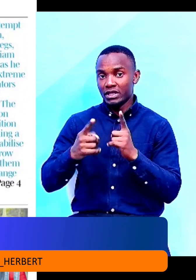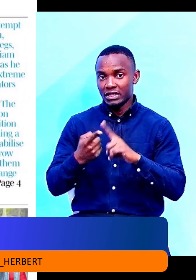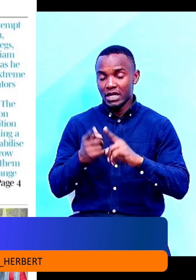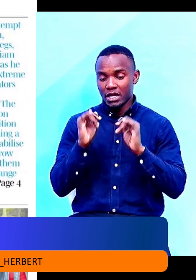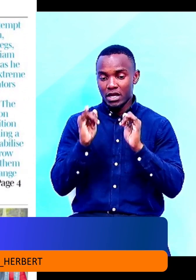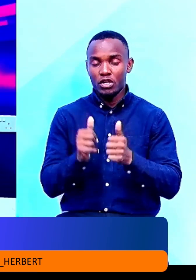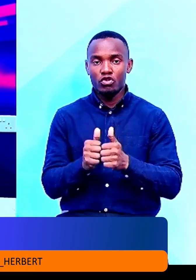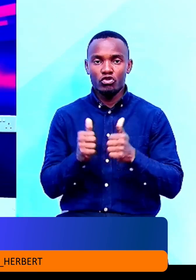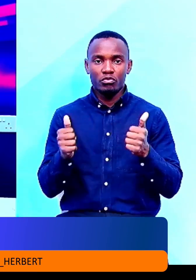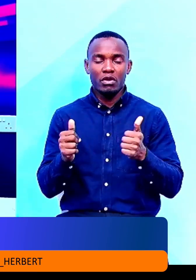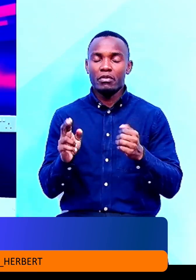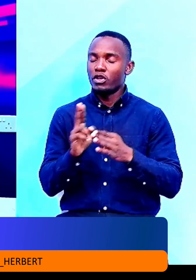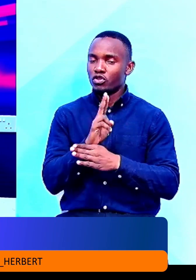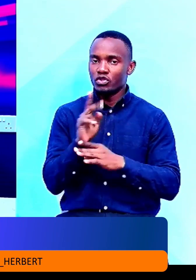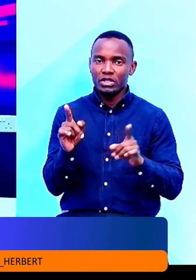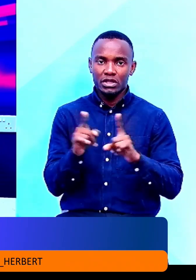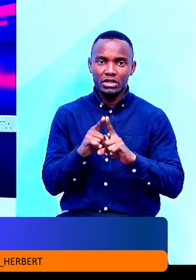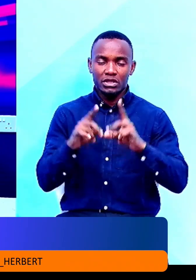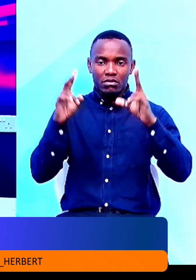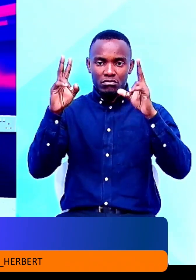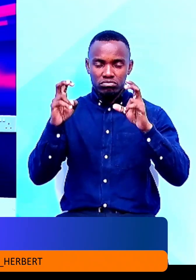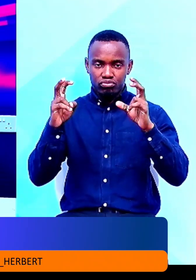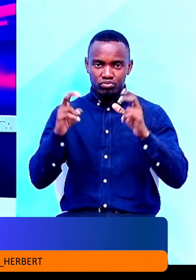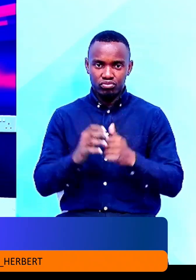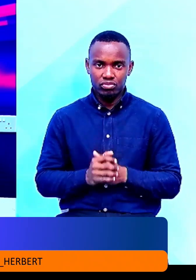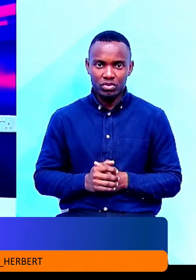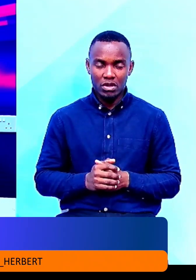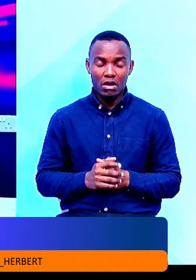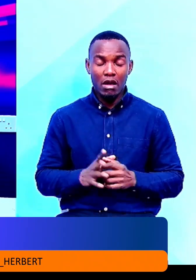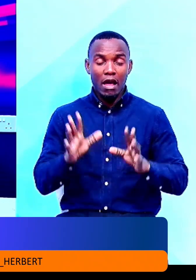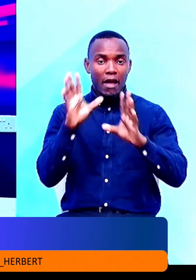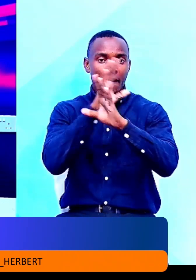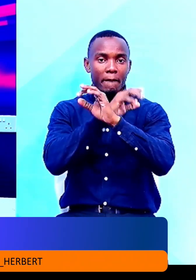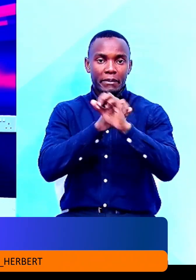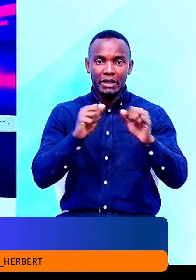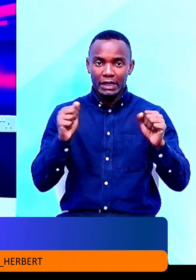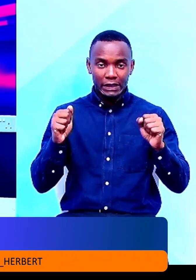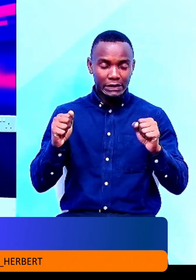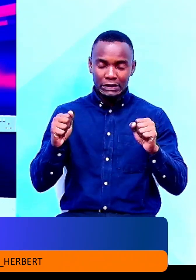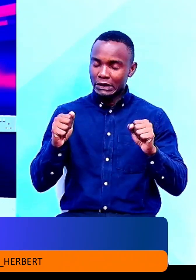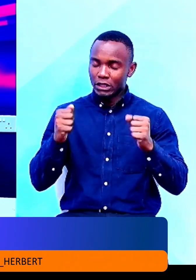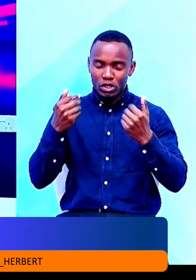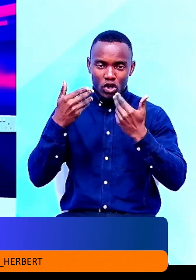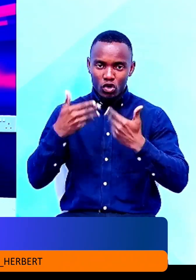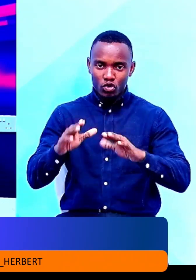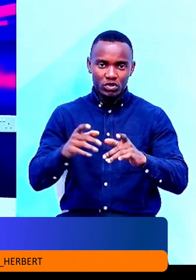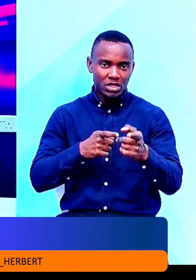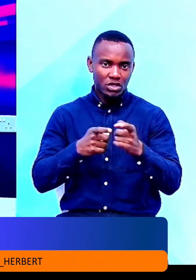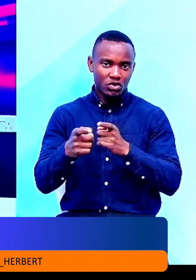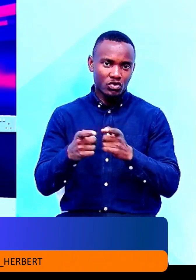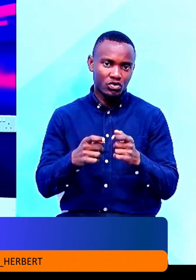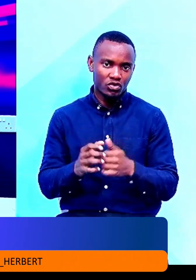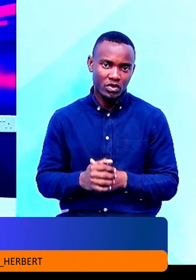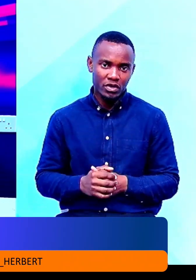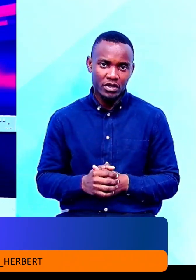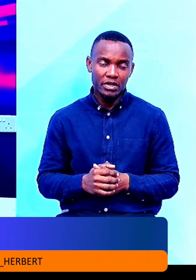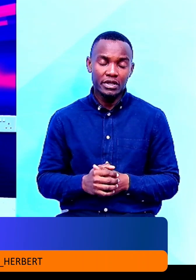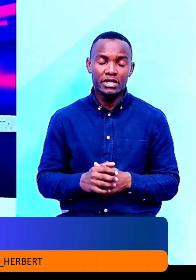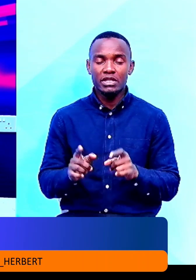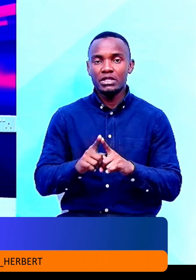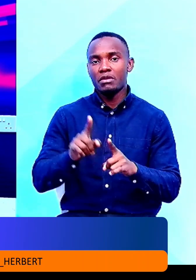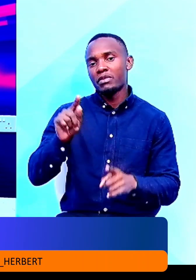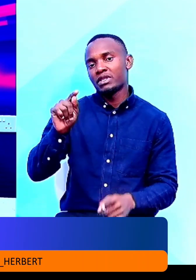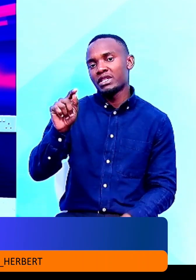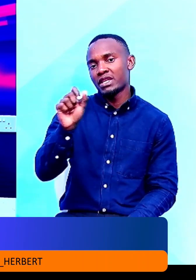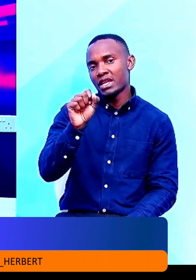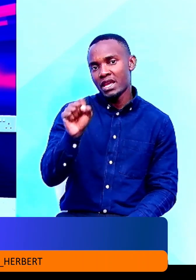going with the headline that is saying President losing it. And a legendary poet, T.S. Eliot,